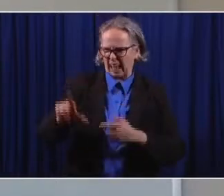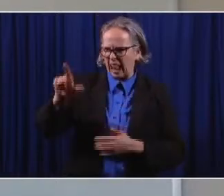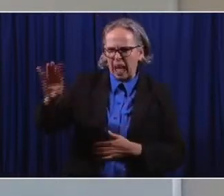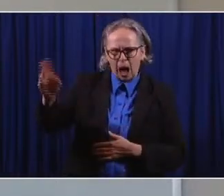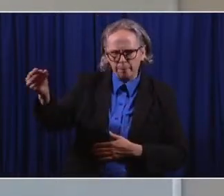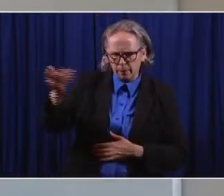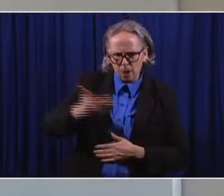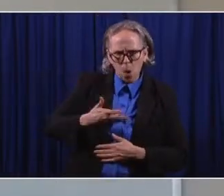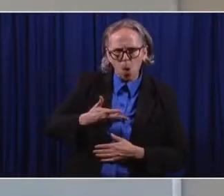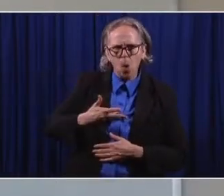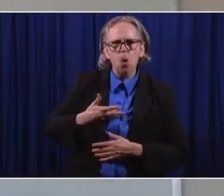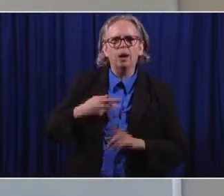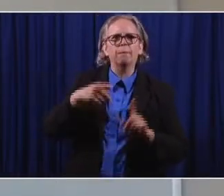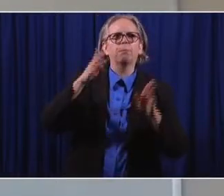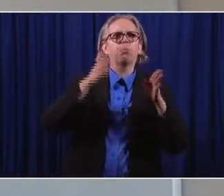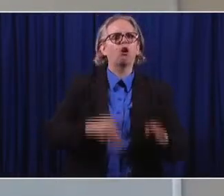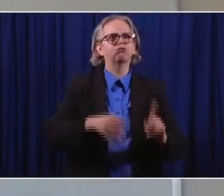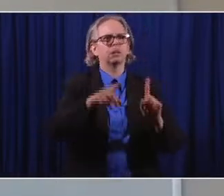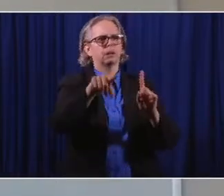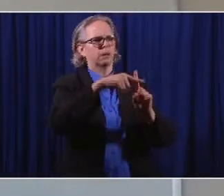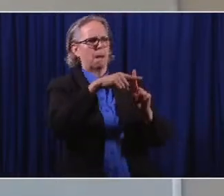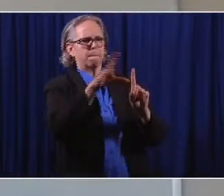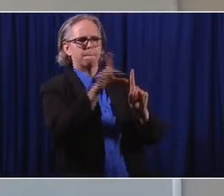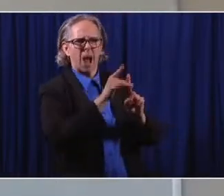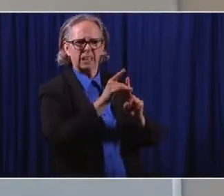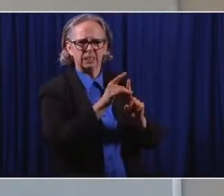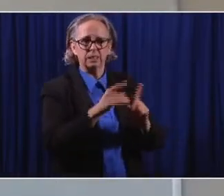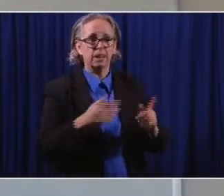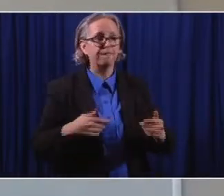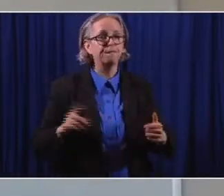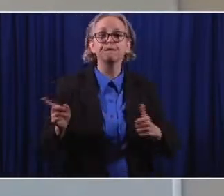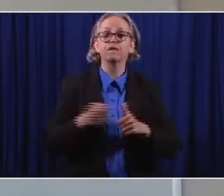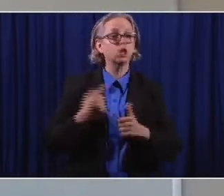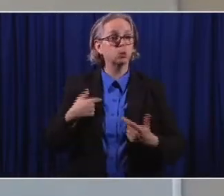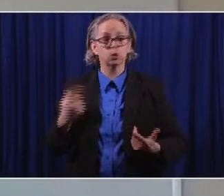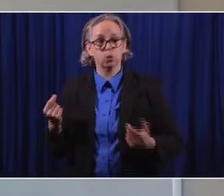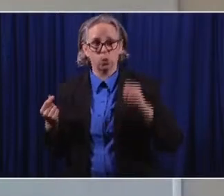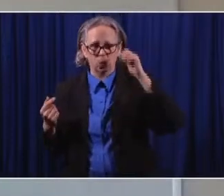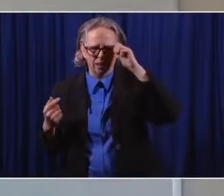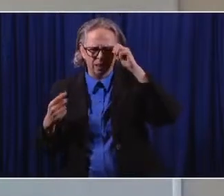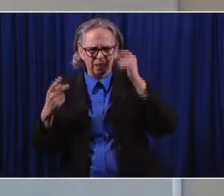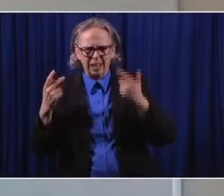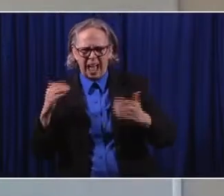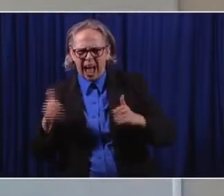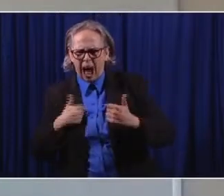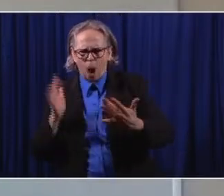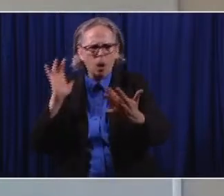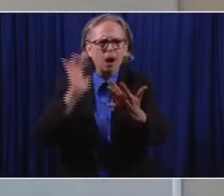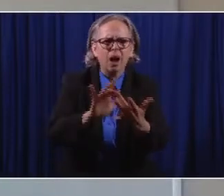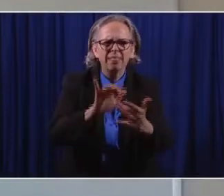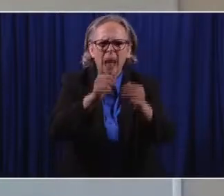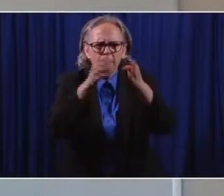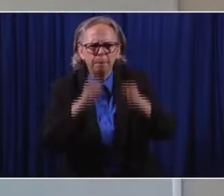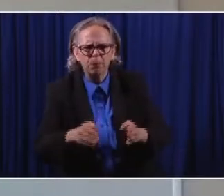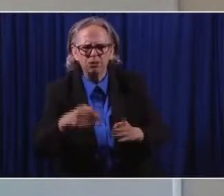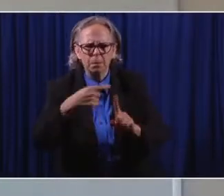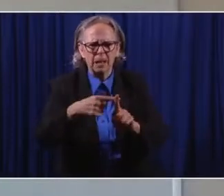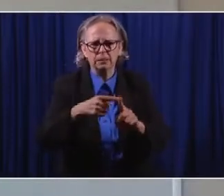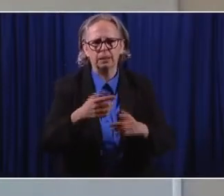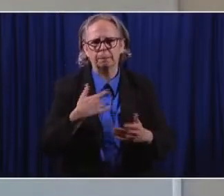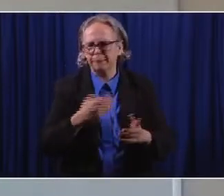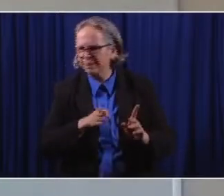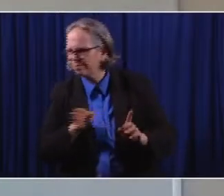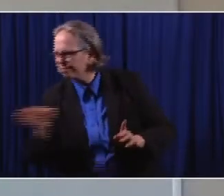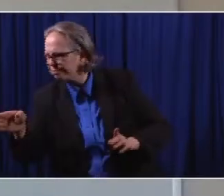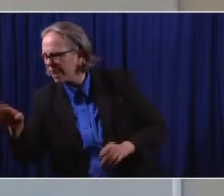first course of action is to identify how we can reach that person. A lot of times that's reported by the lab, and that's a simple phone